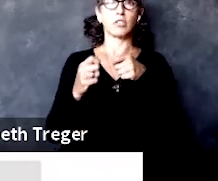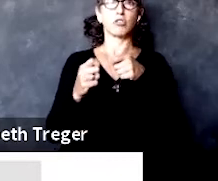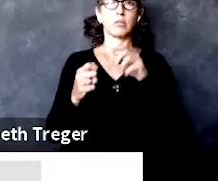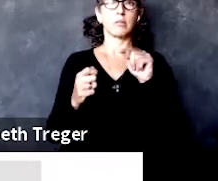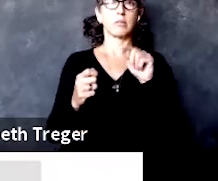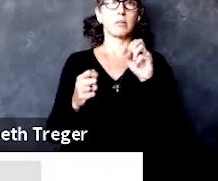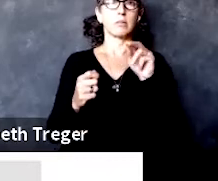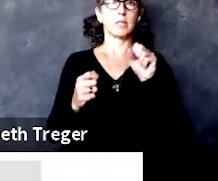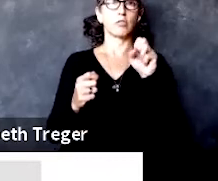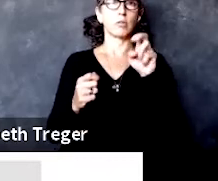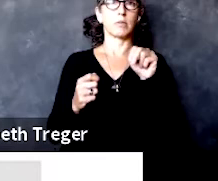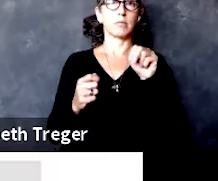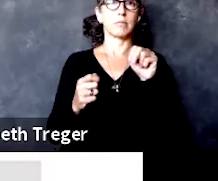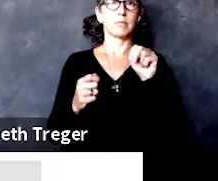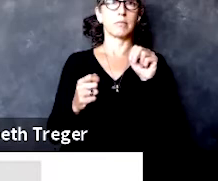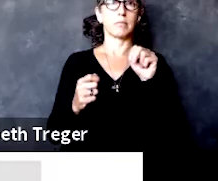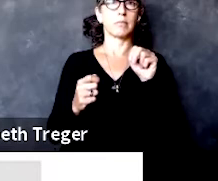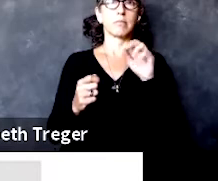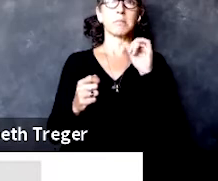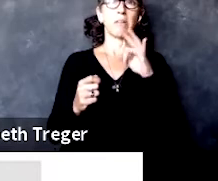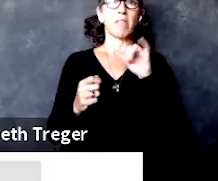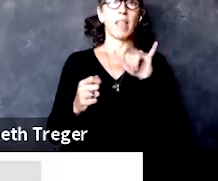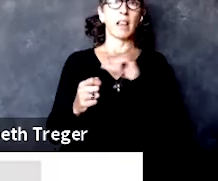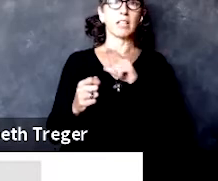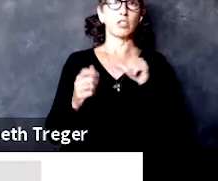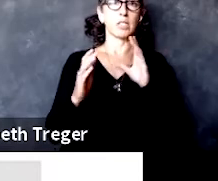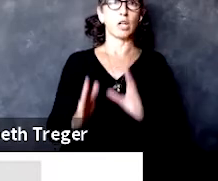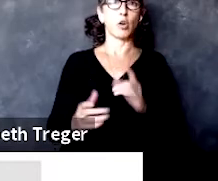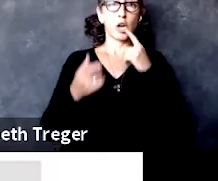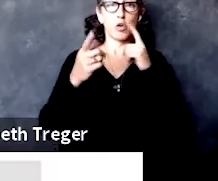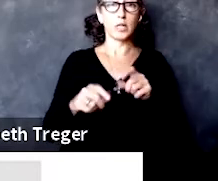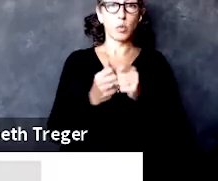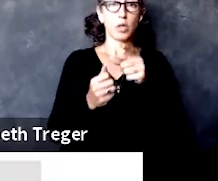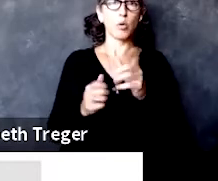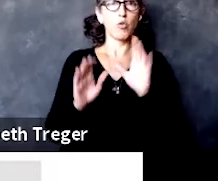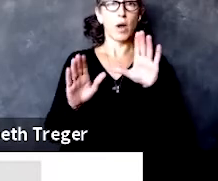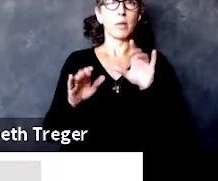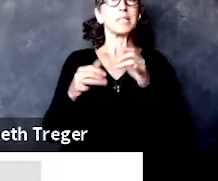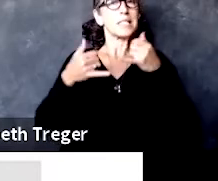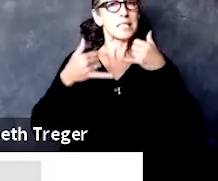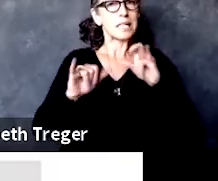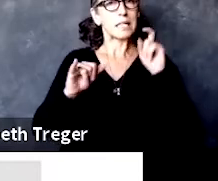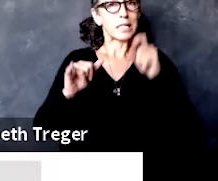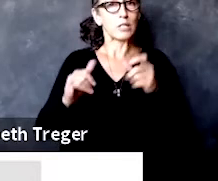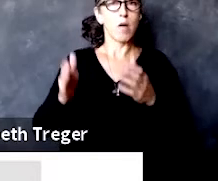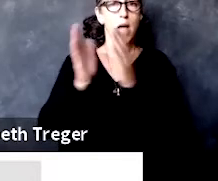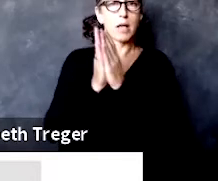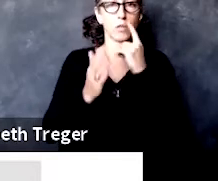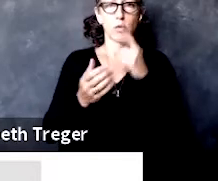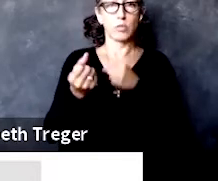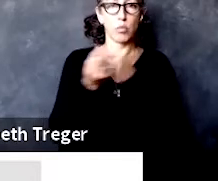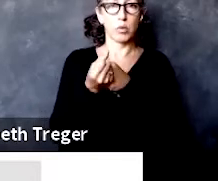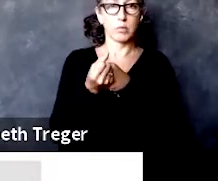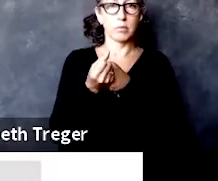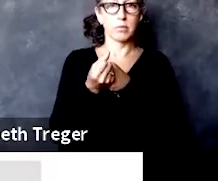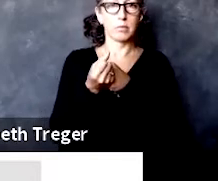you still need to do this so that they can hear the why. And you still need to ask them to support, because you want to make